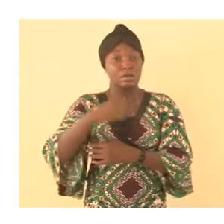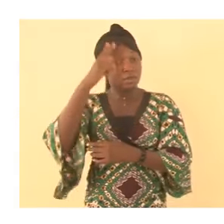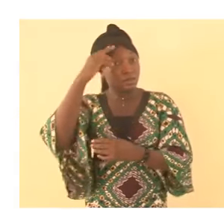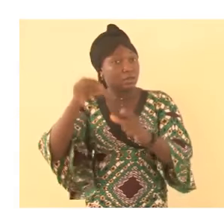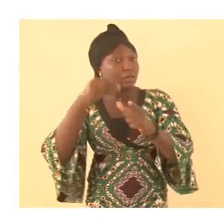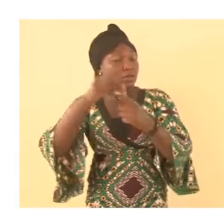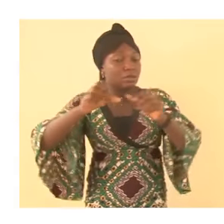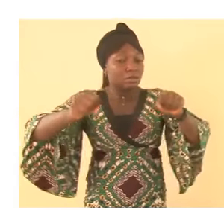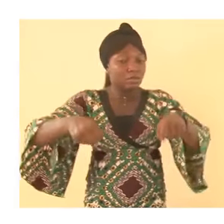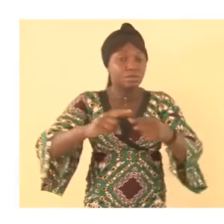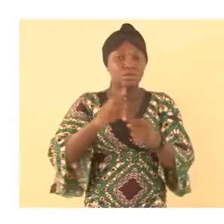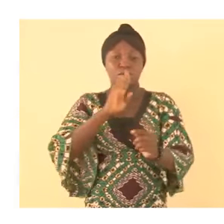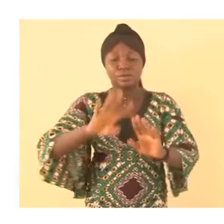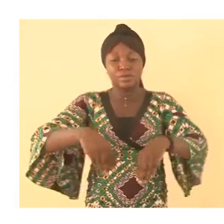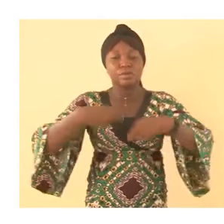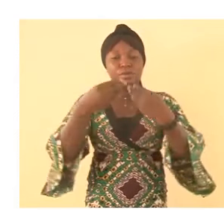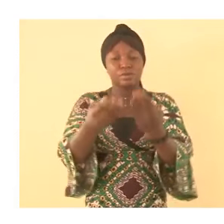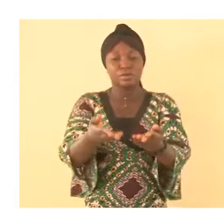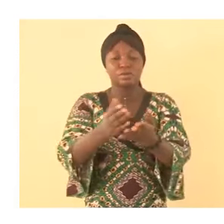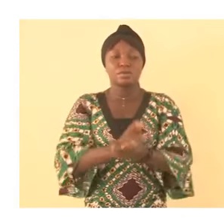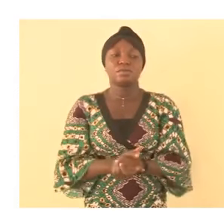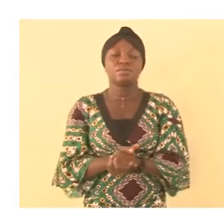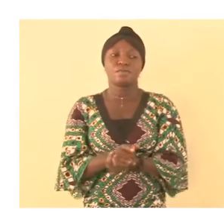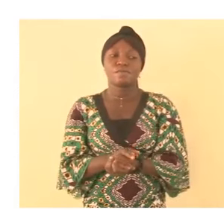his or her capacity to be generous?